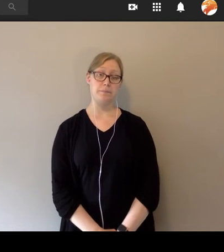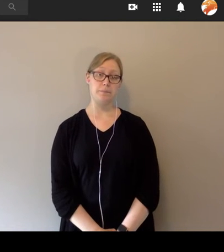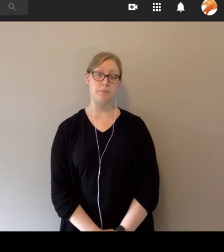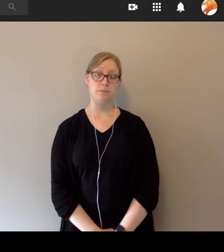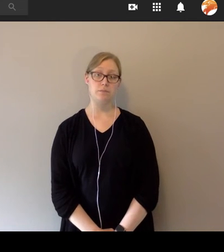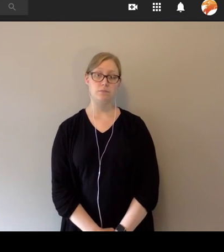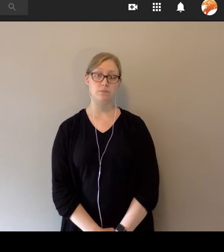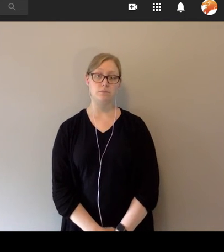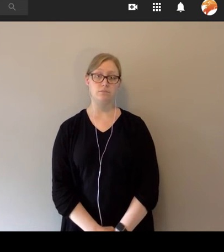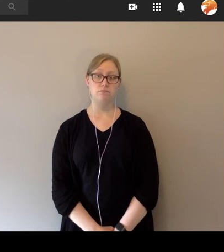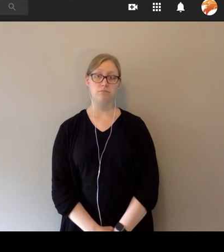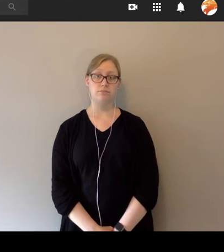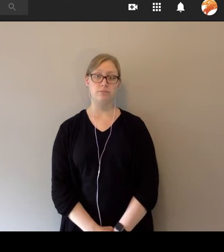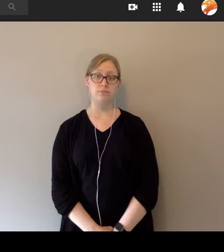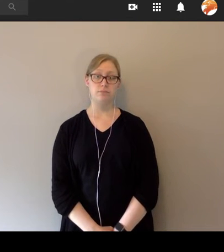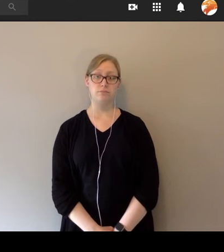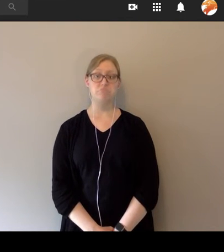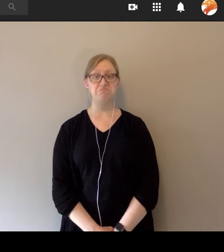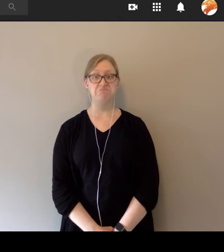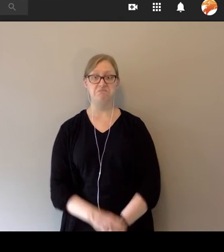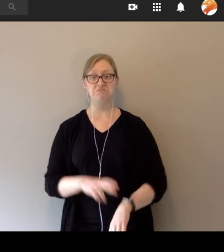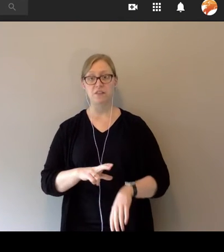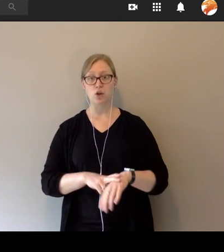And of course, so this would be